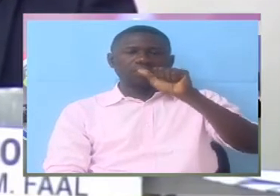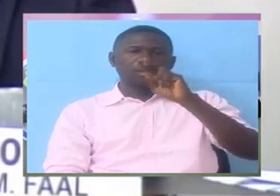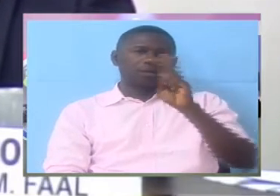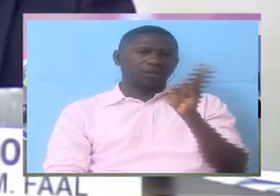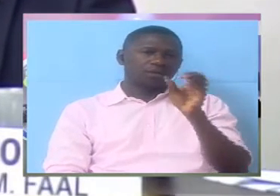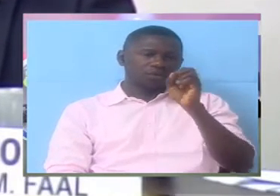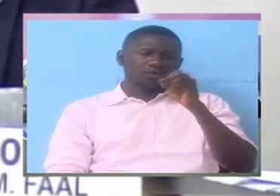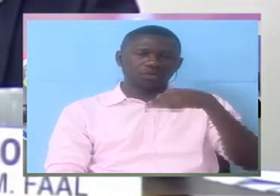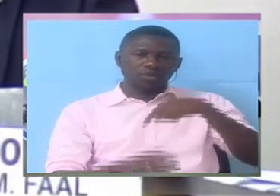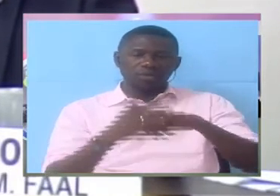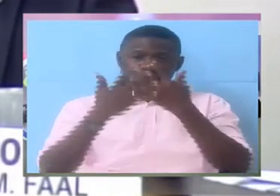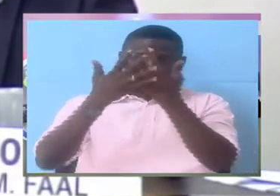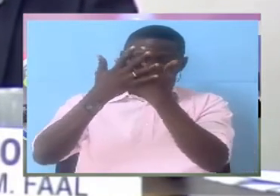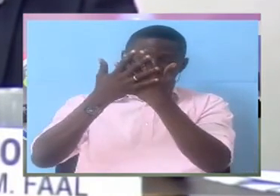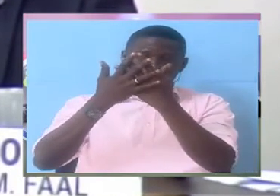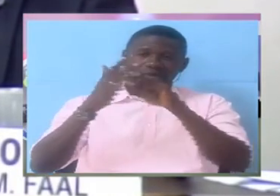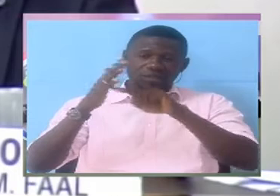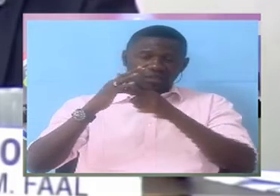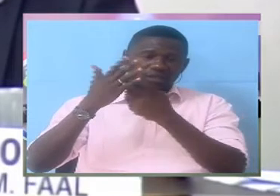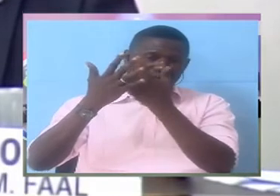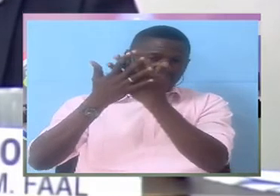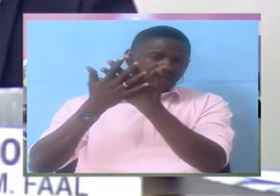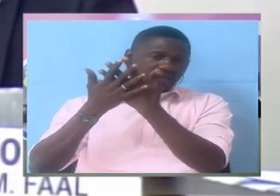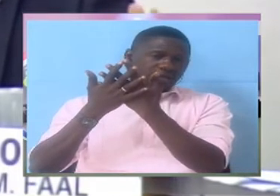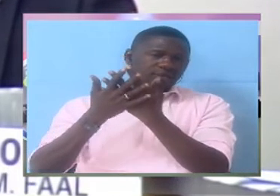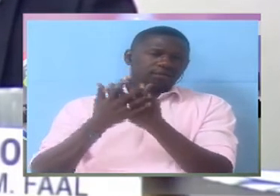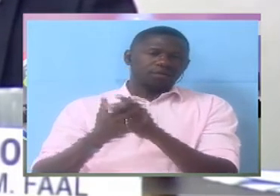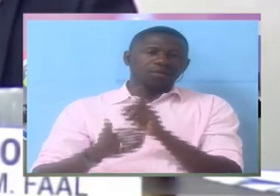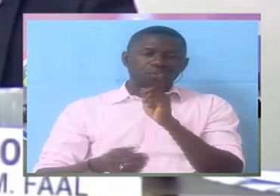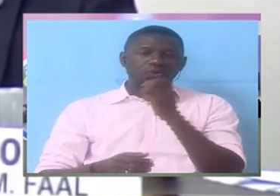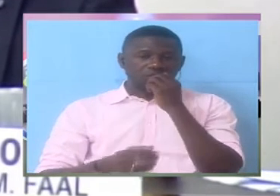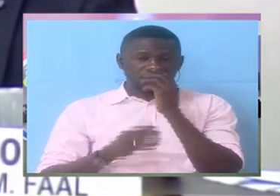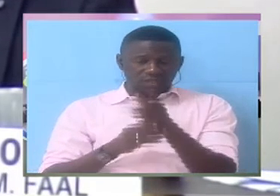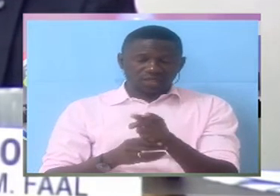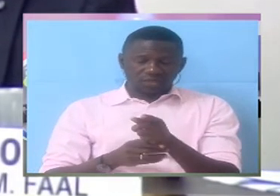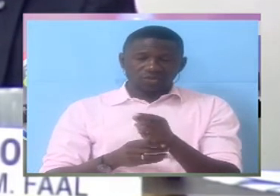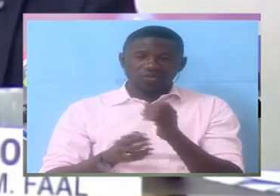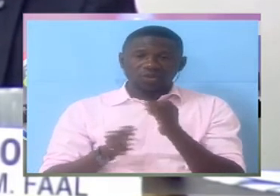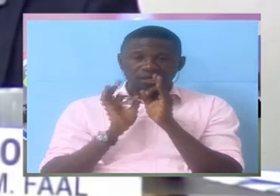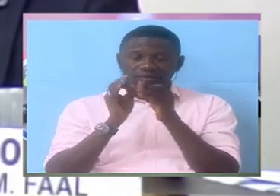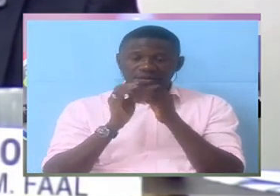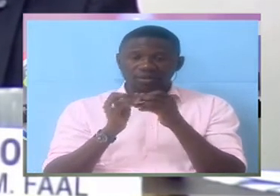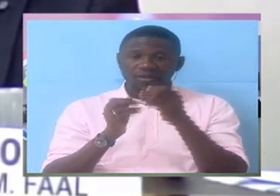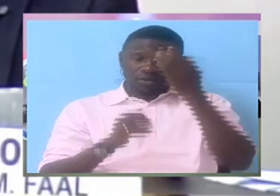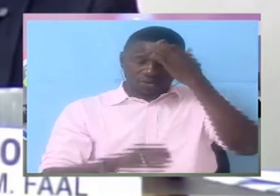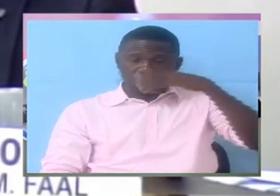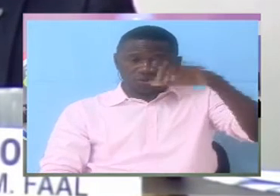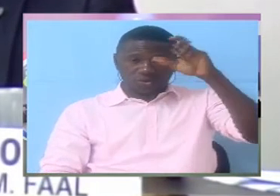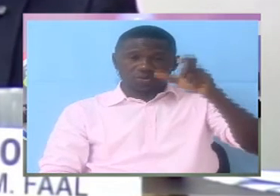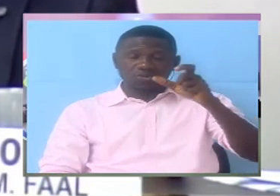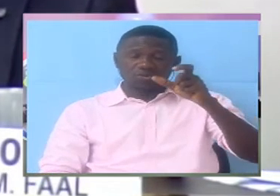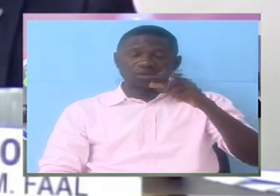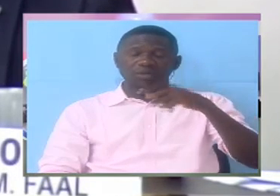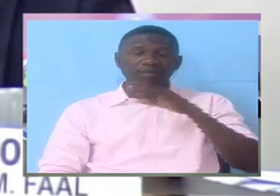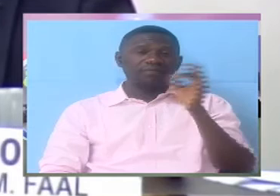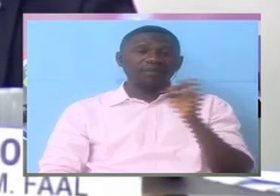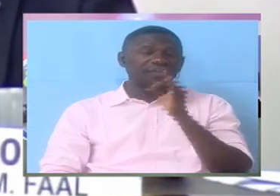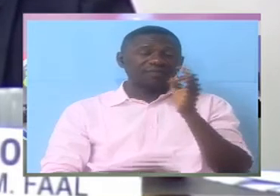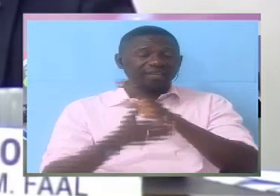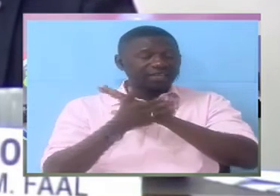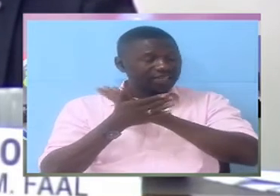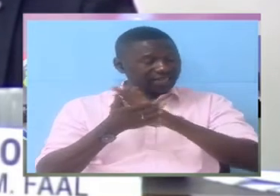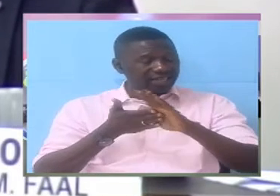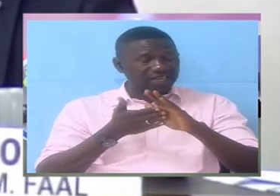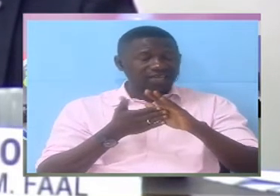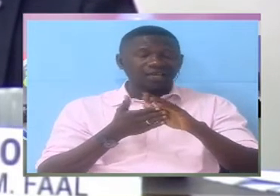But you said, you told the commission in very clear terms that you went to the panel